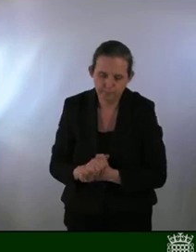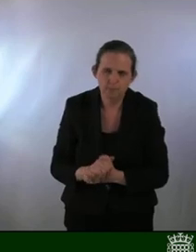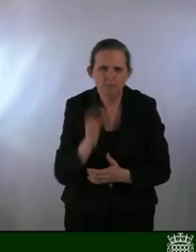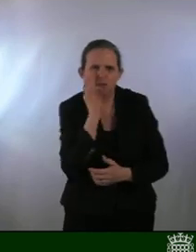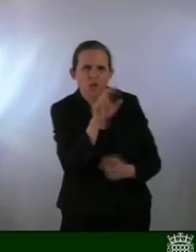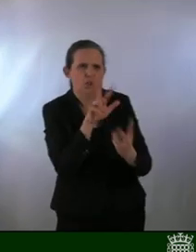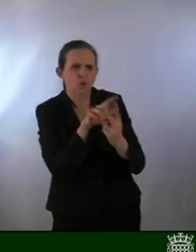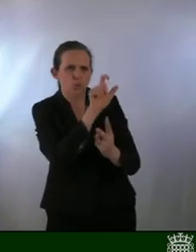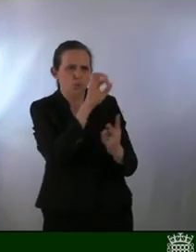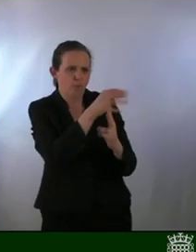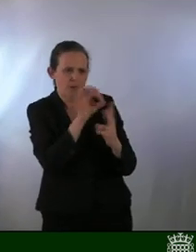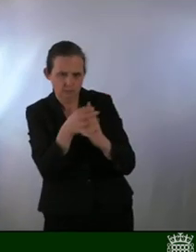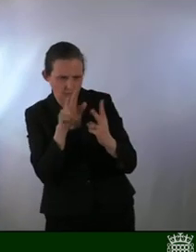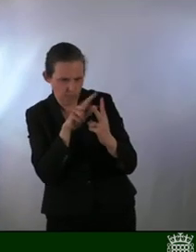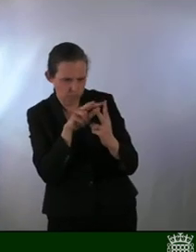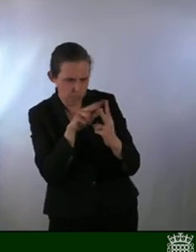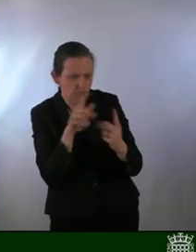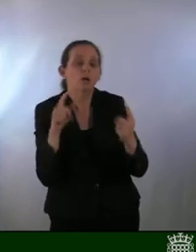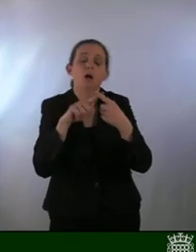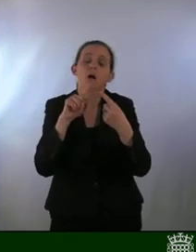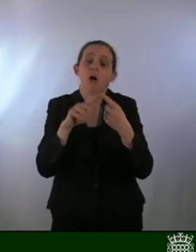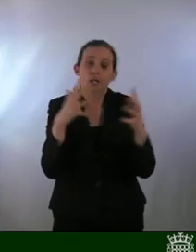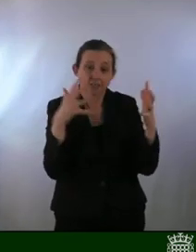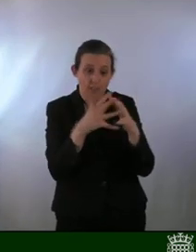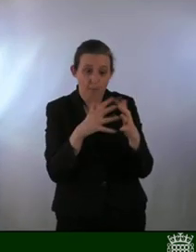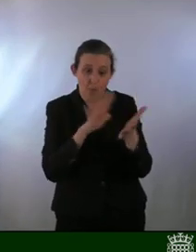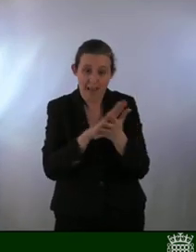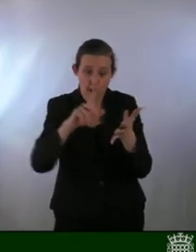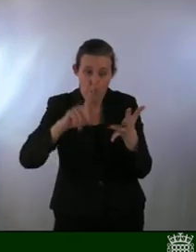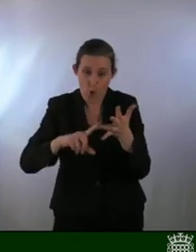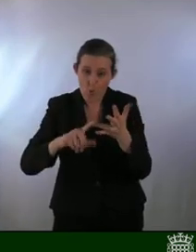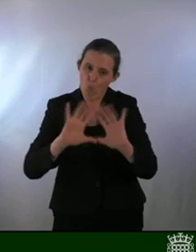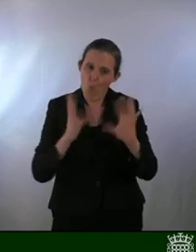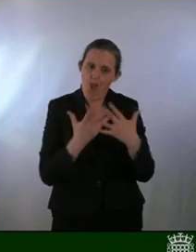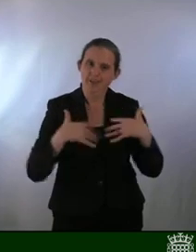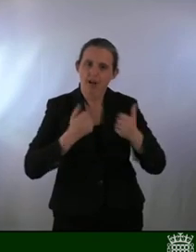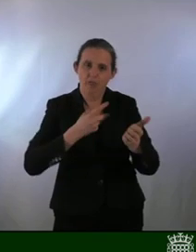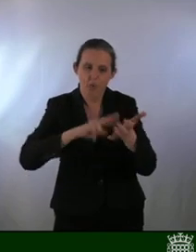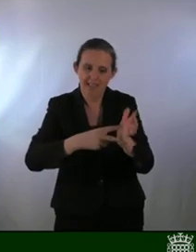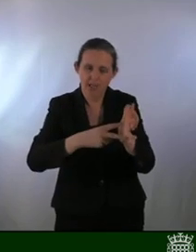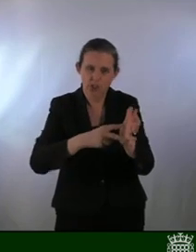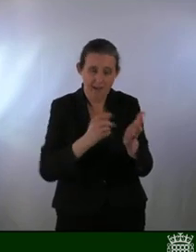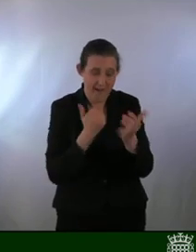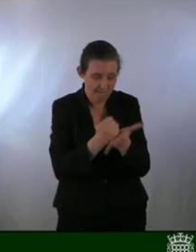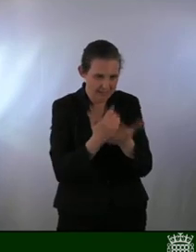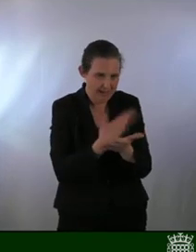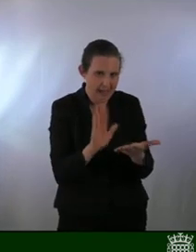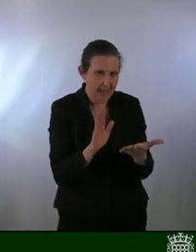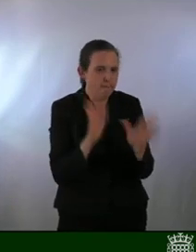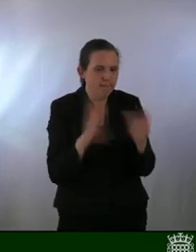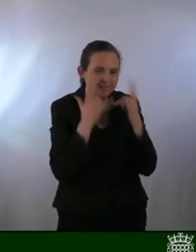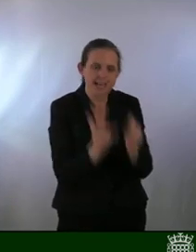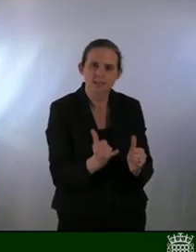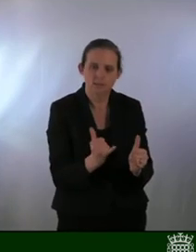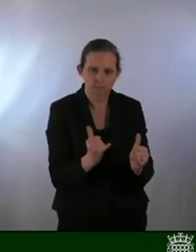points that have been raised by others, but the World Health Organization advice was very clear: test, test, test. At an earlier